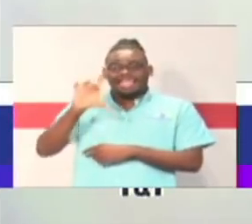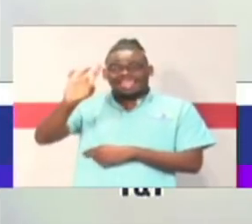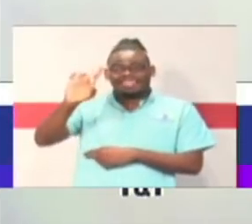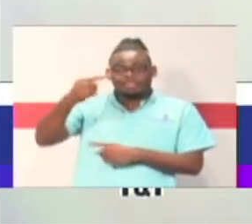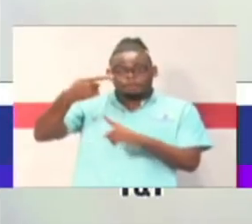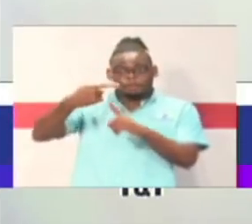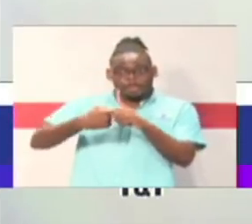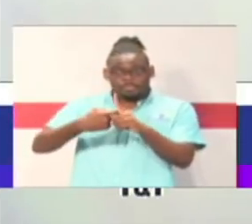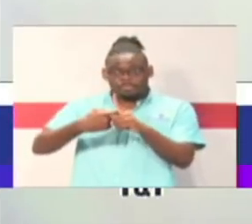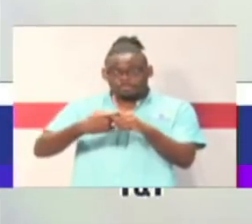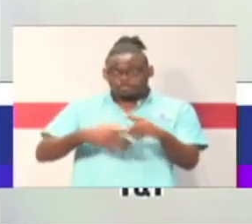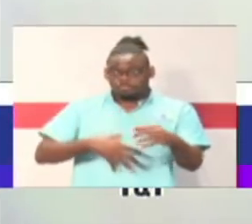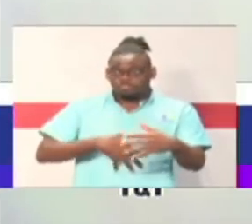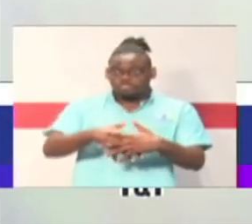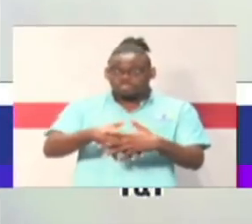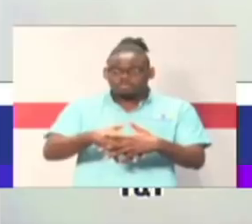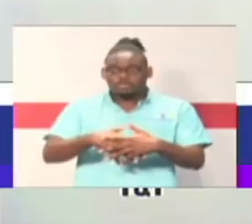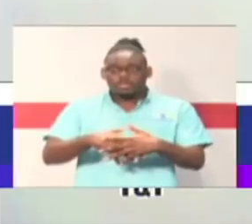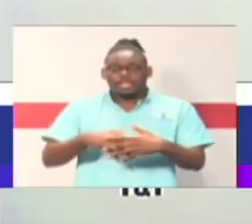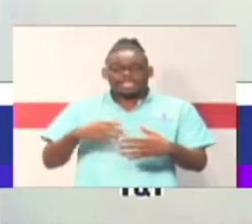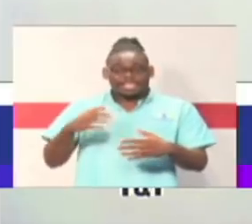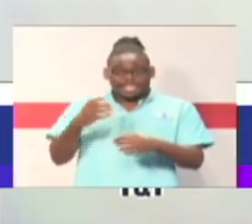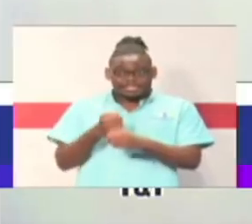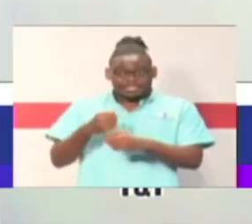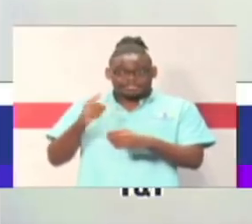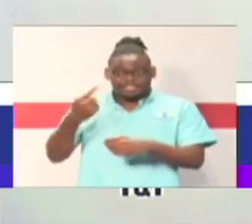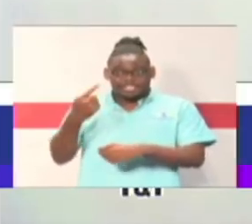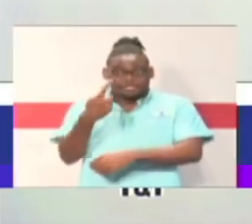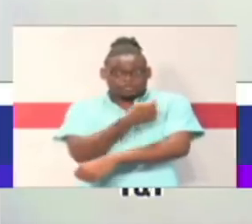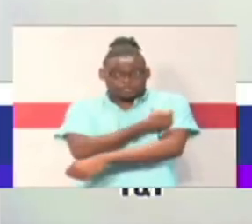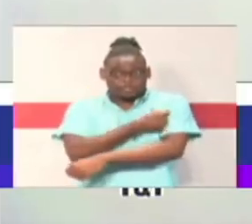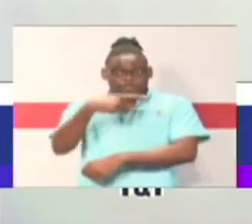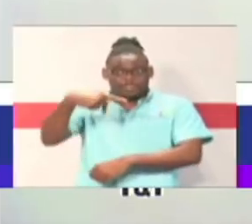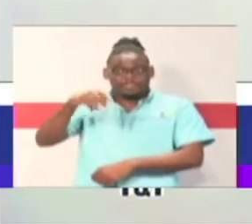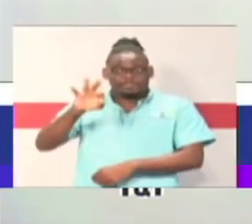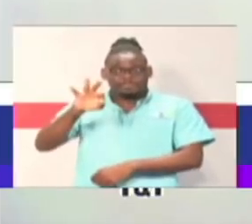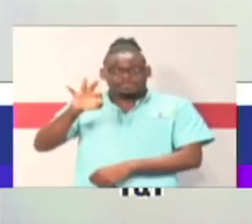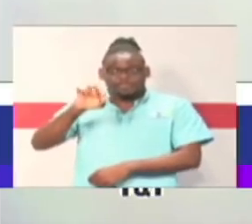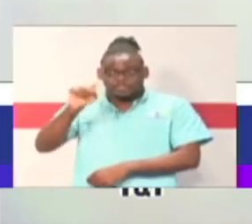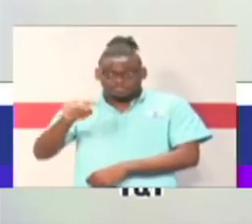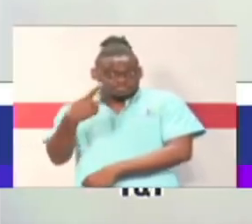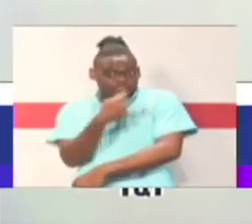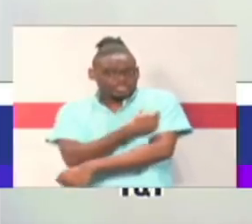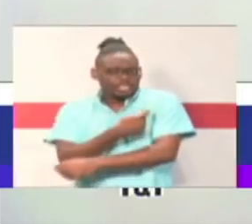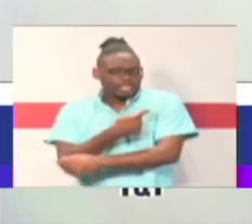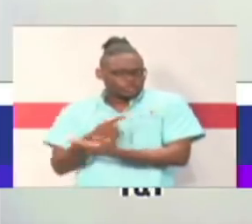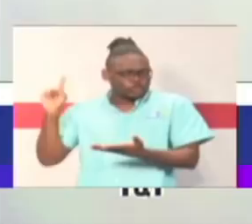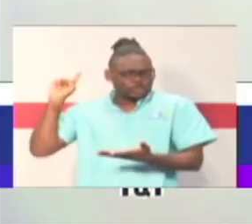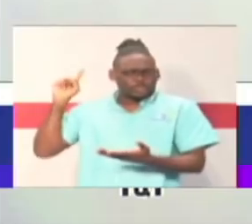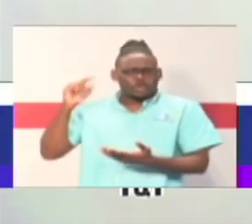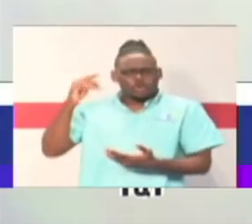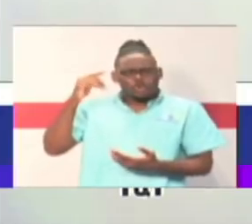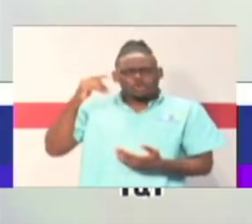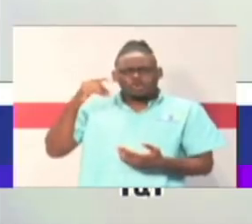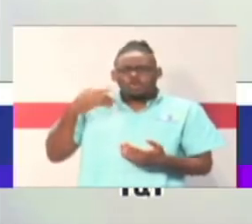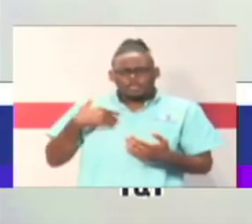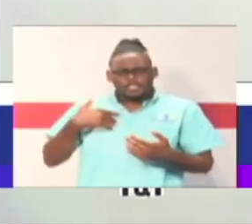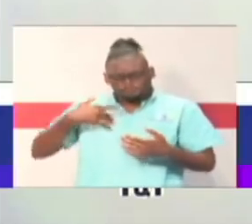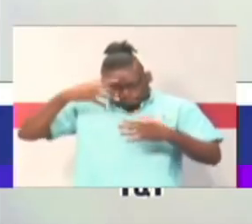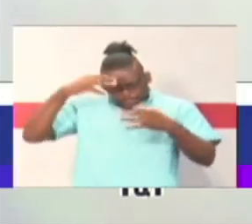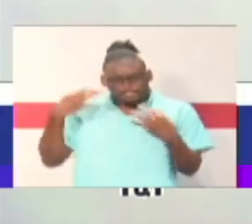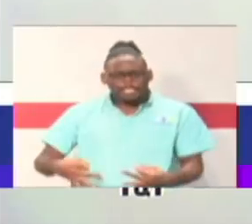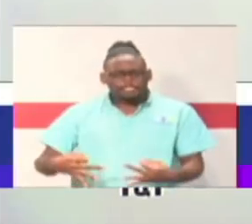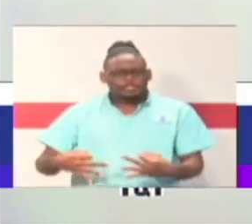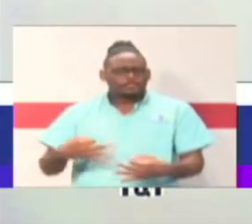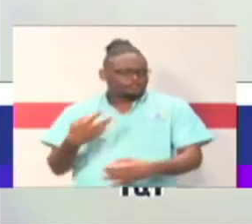dose of the Pfizer vaccine last week. I want to share with you why I decided to take this vaccine and some of the worries I had.